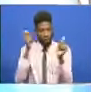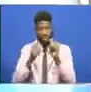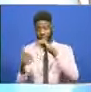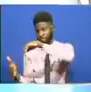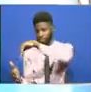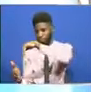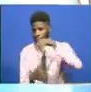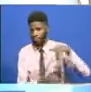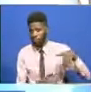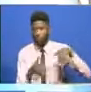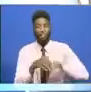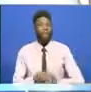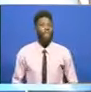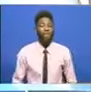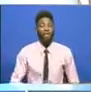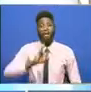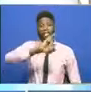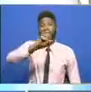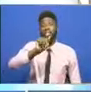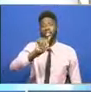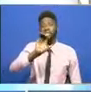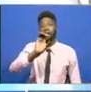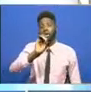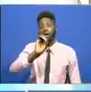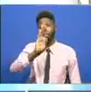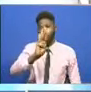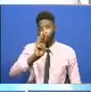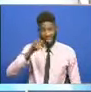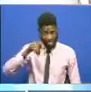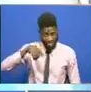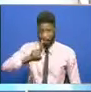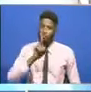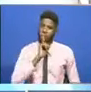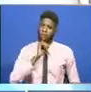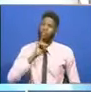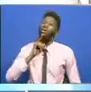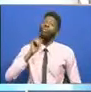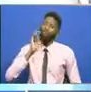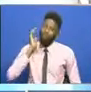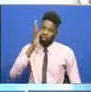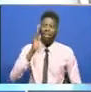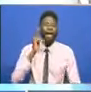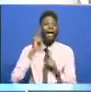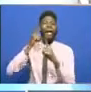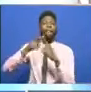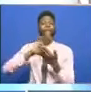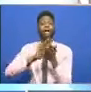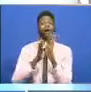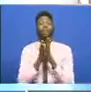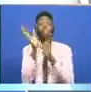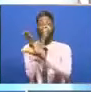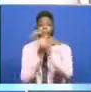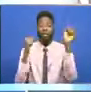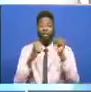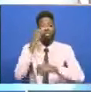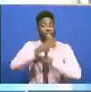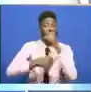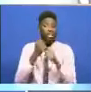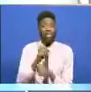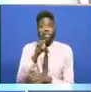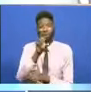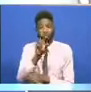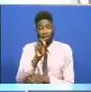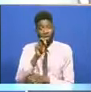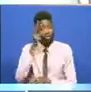on, Jacob Kioko, who claims that he will be seeking the presidency in the year 2022 elections, is calling on politicians